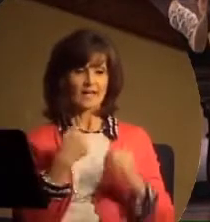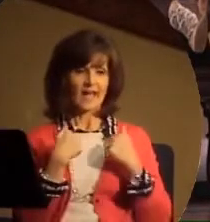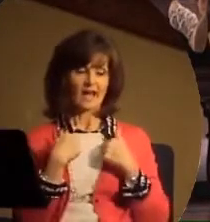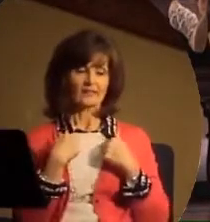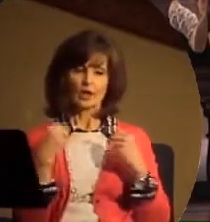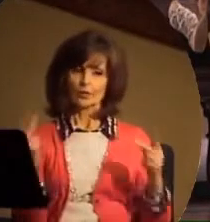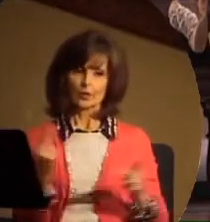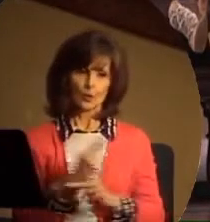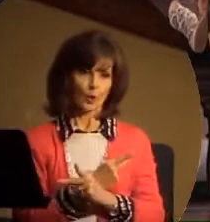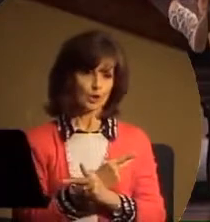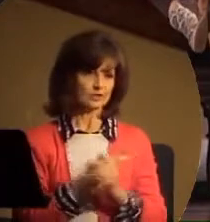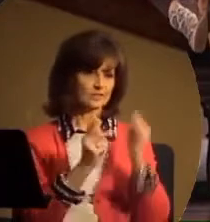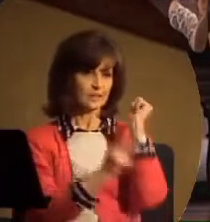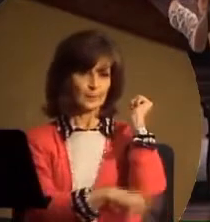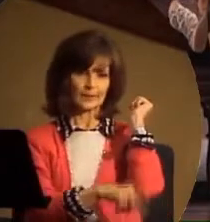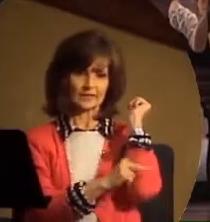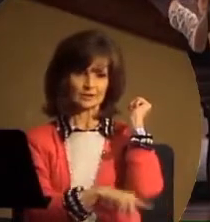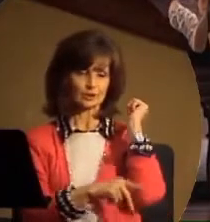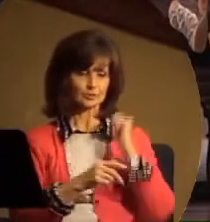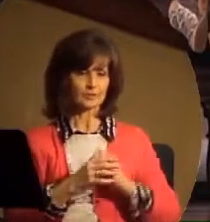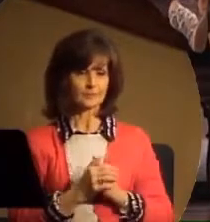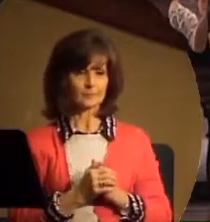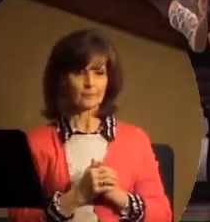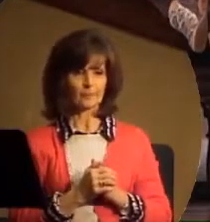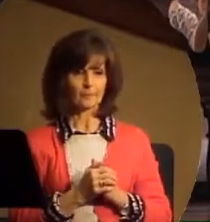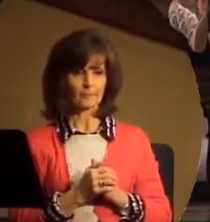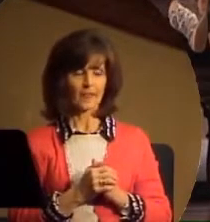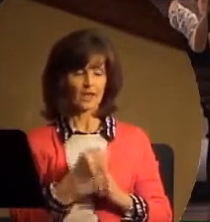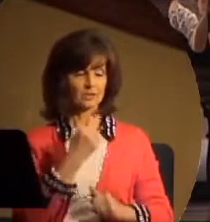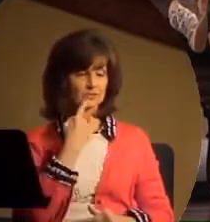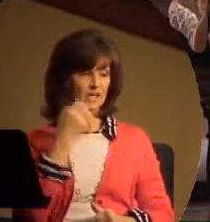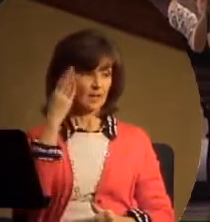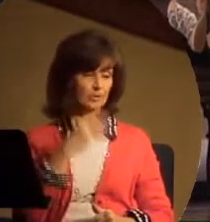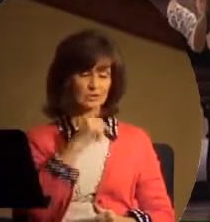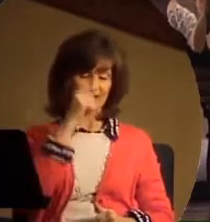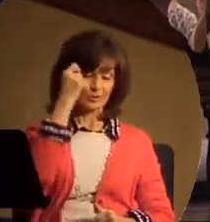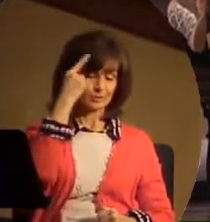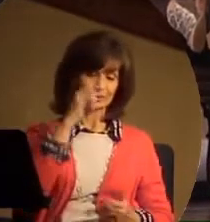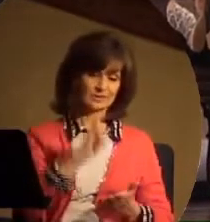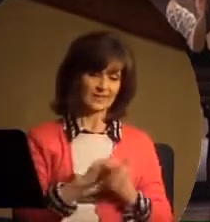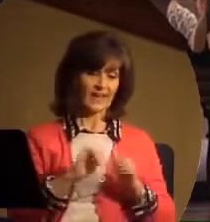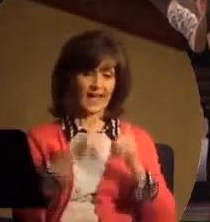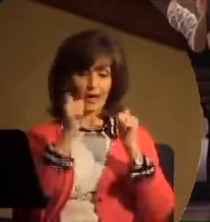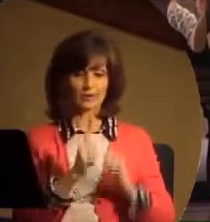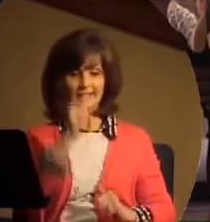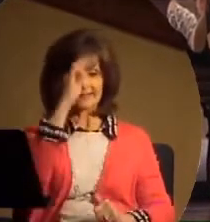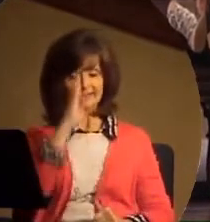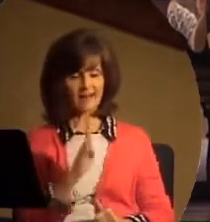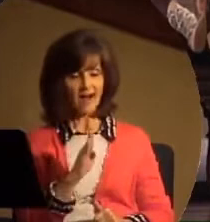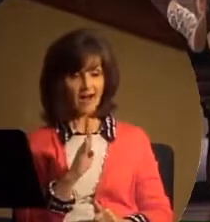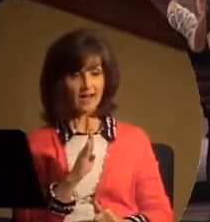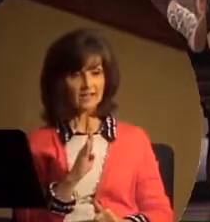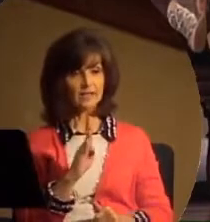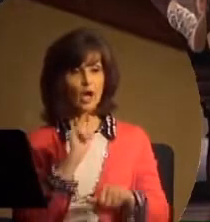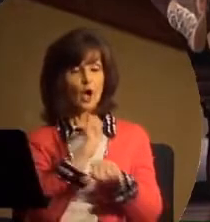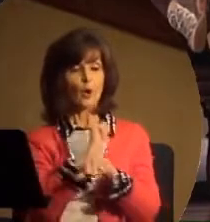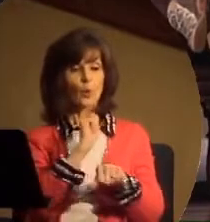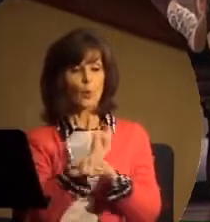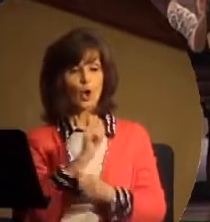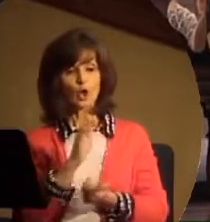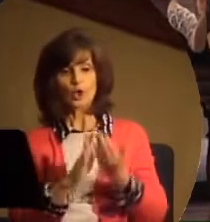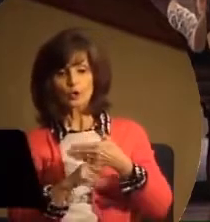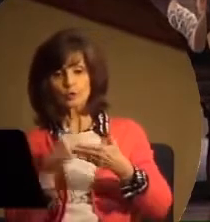is going to use the Chaldeans to punish His own people. Well, you say, preacher, I don't get that. How can God work through these